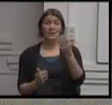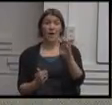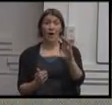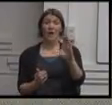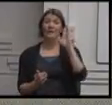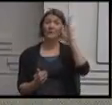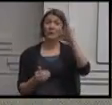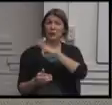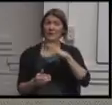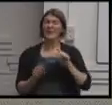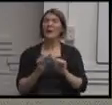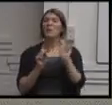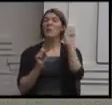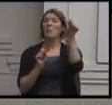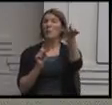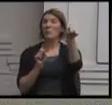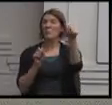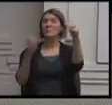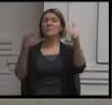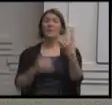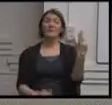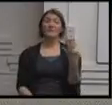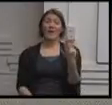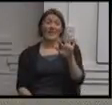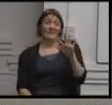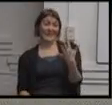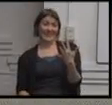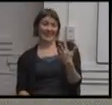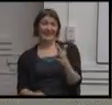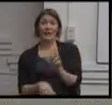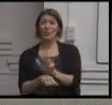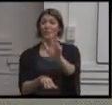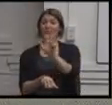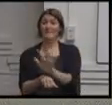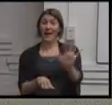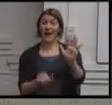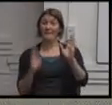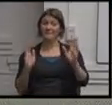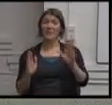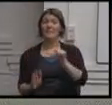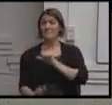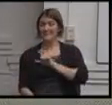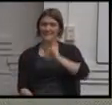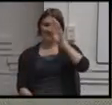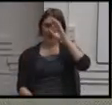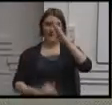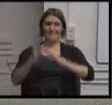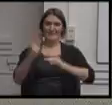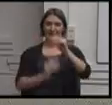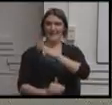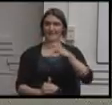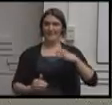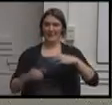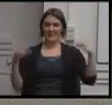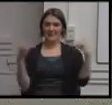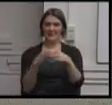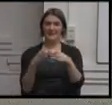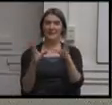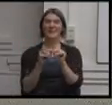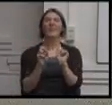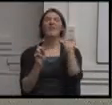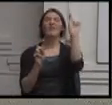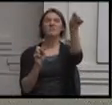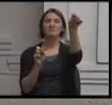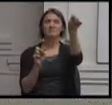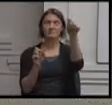Hannah Cosman Meeting Room. Friday, December 5, 3 to 5 p.m., Police Fire Facilities Building Committee in the Hannah Cosman Meeting